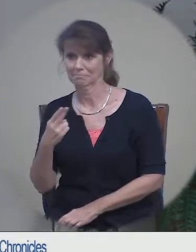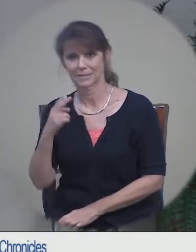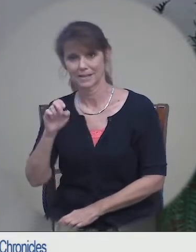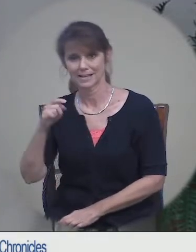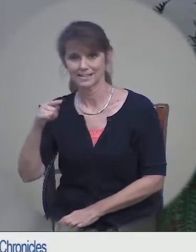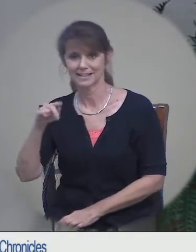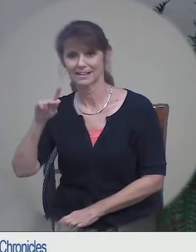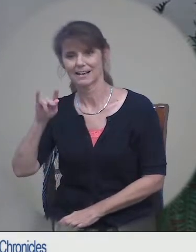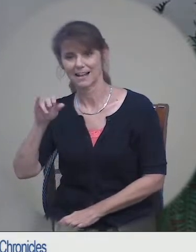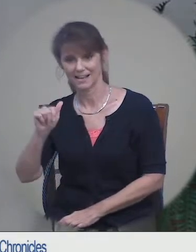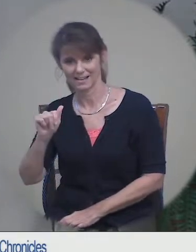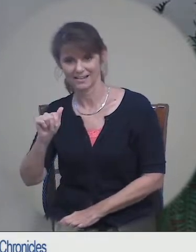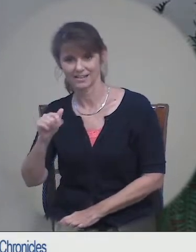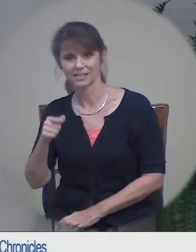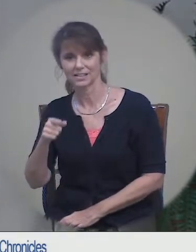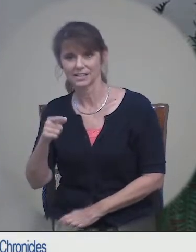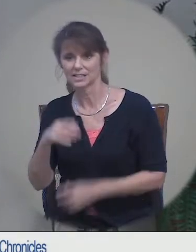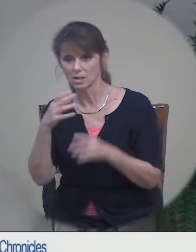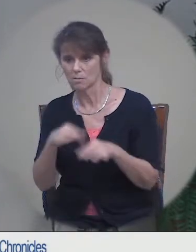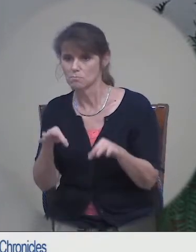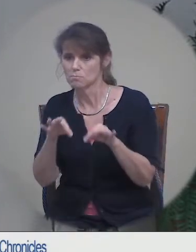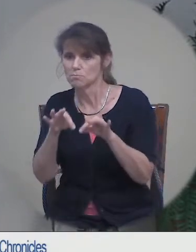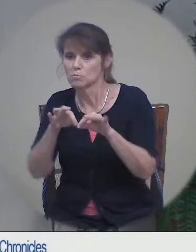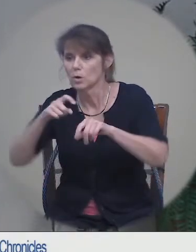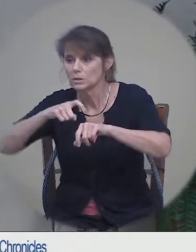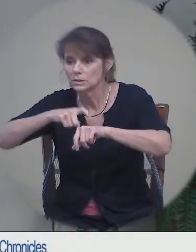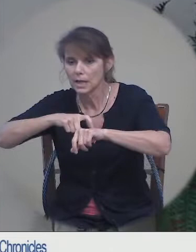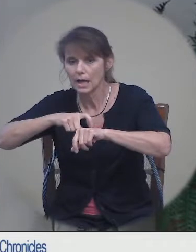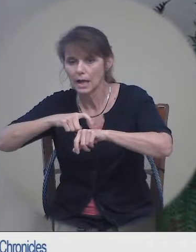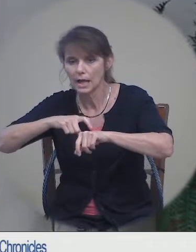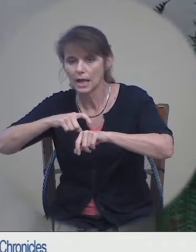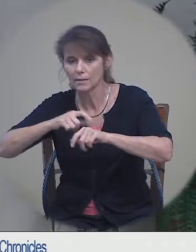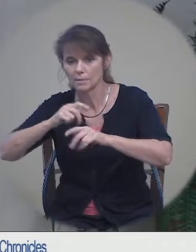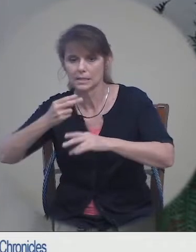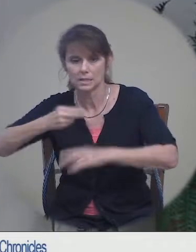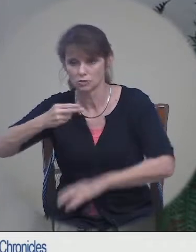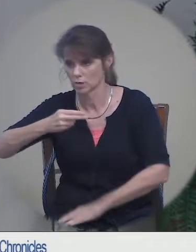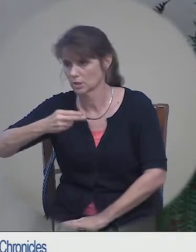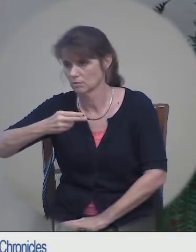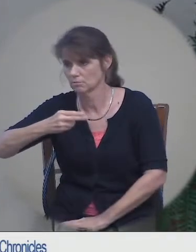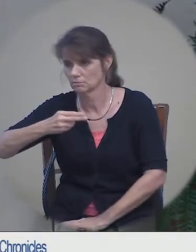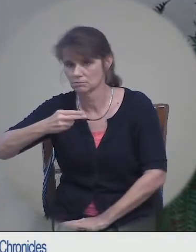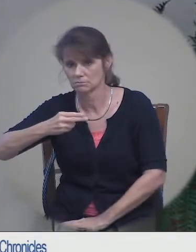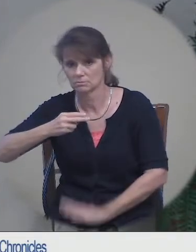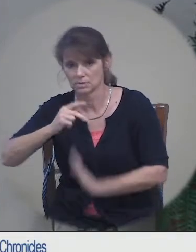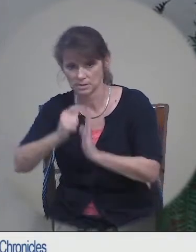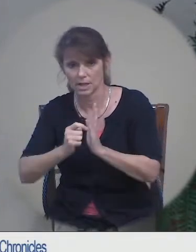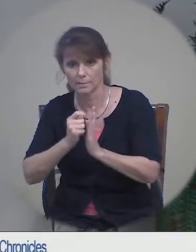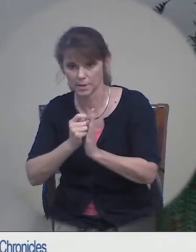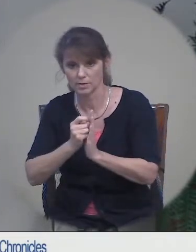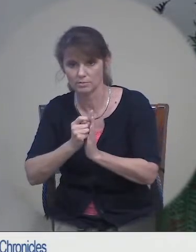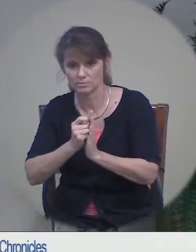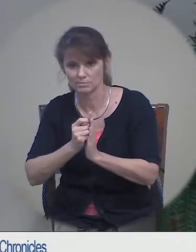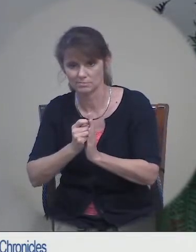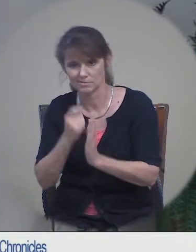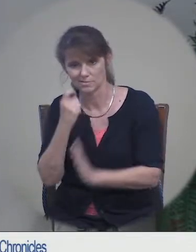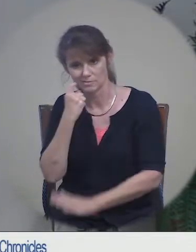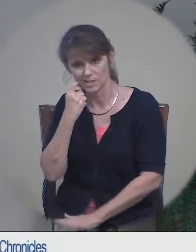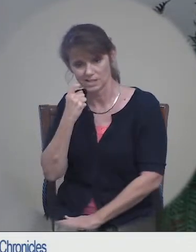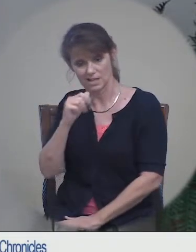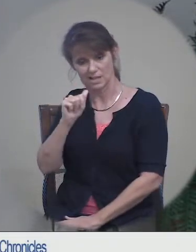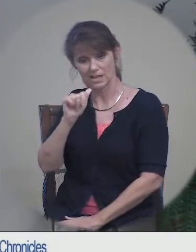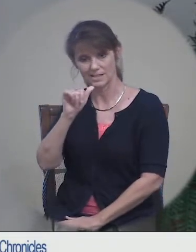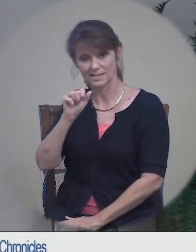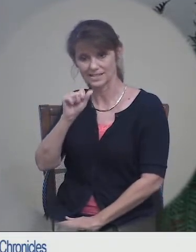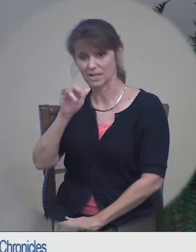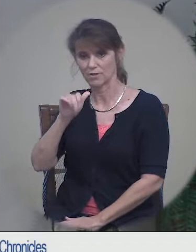in Judah is at a critical point in the people's history. We just looked at Assyria comes in and takes